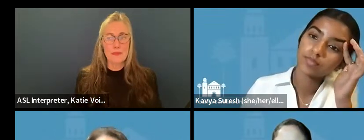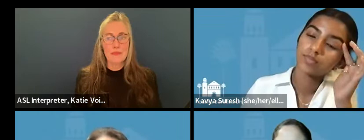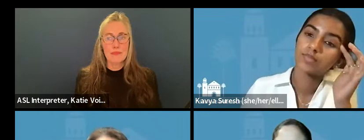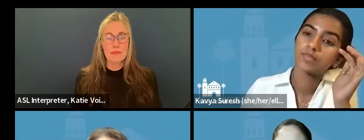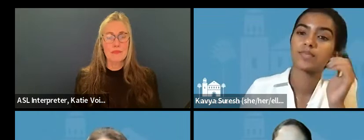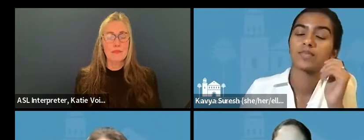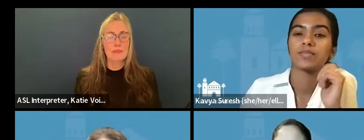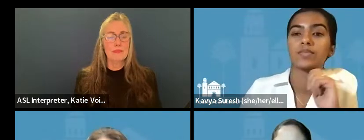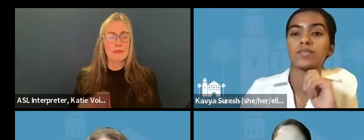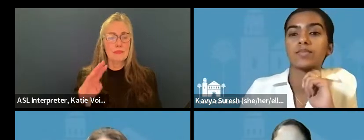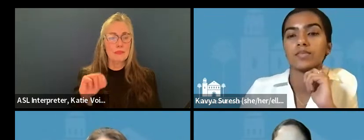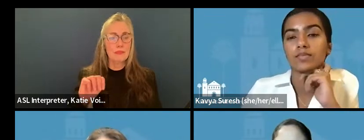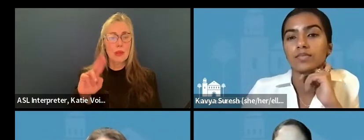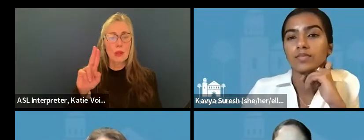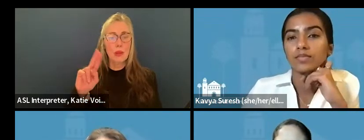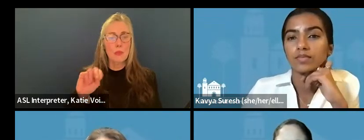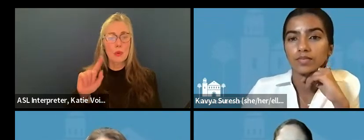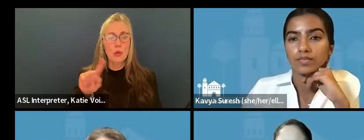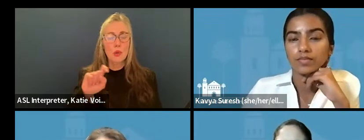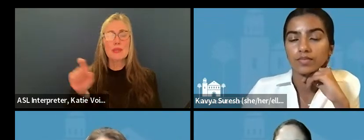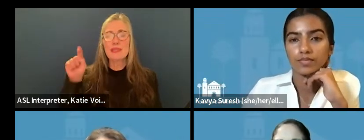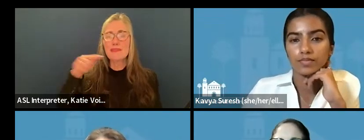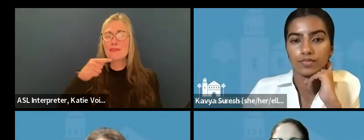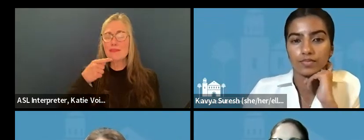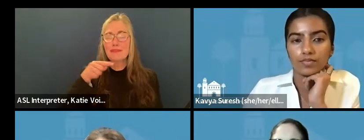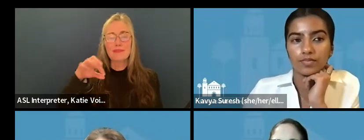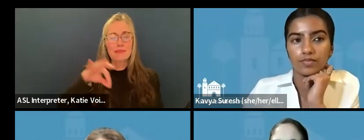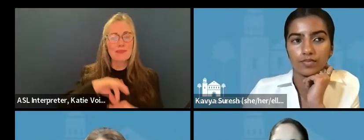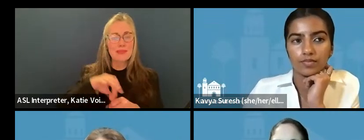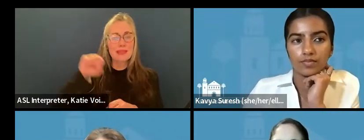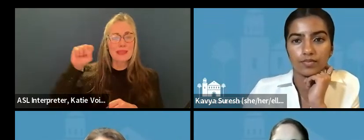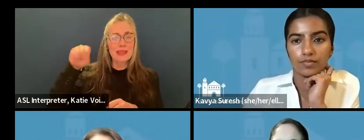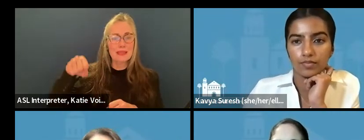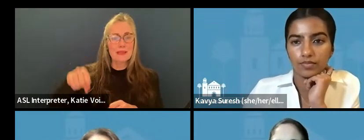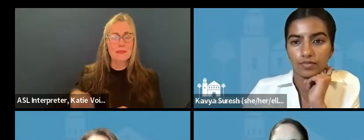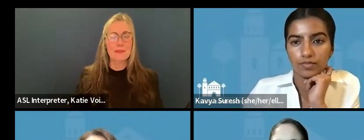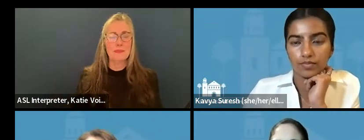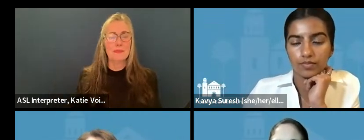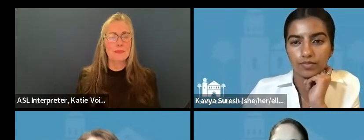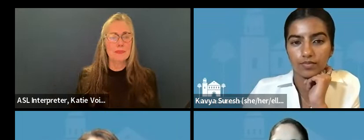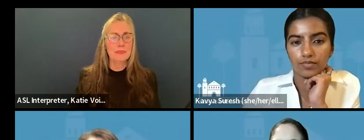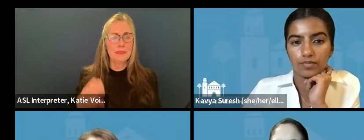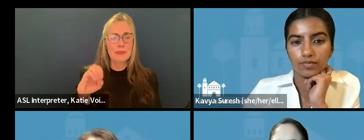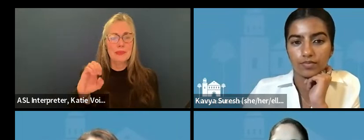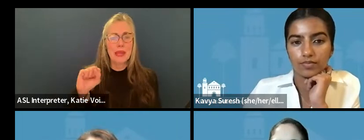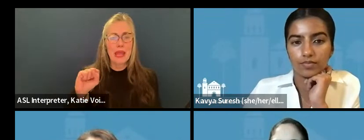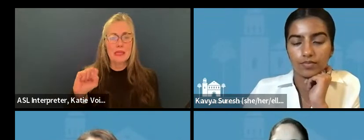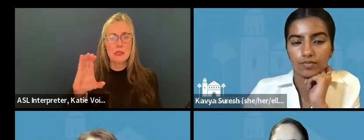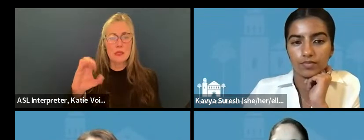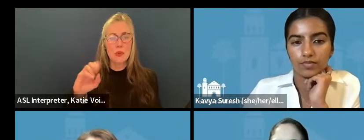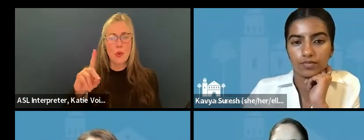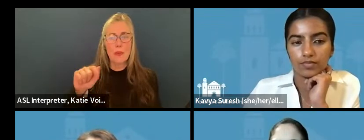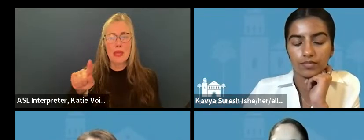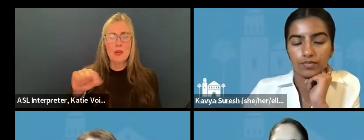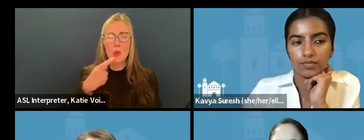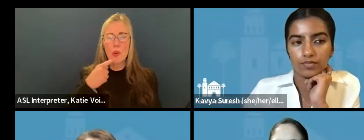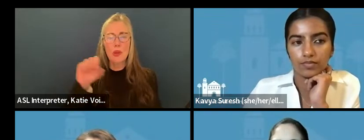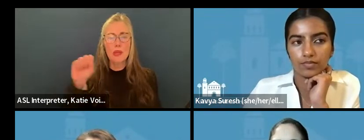Board Member Munoz. Yes. Board Member Escobedo. Yes.